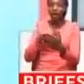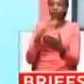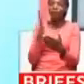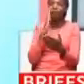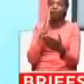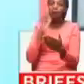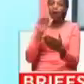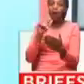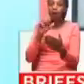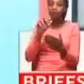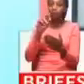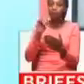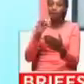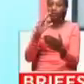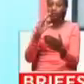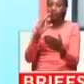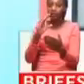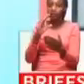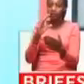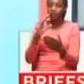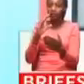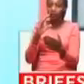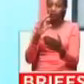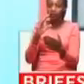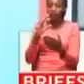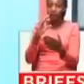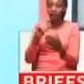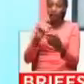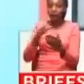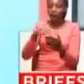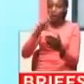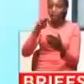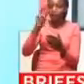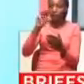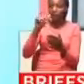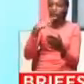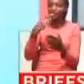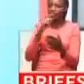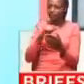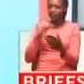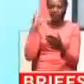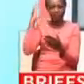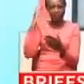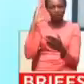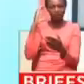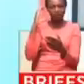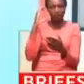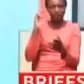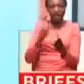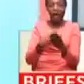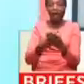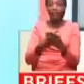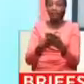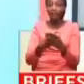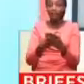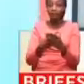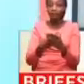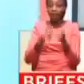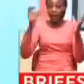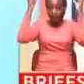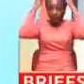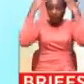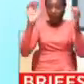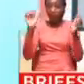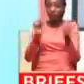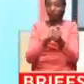Afrik, called Mama Afrik Bange. She is saying, this is crazy. The devil is here to destroy, but most importantly,